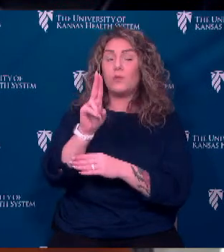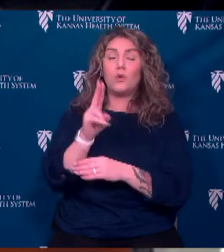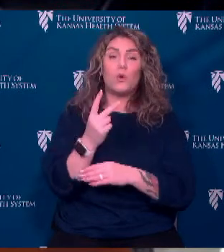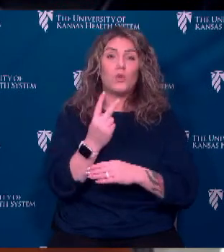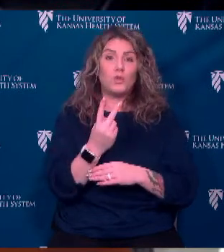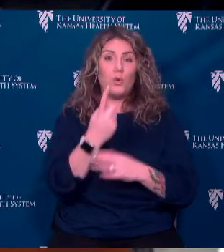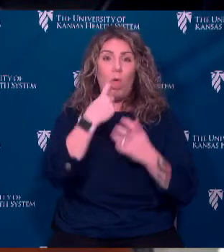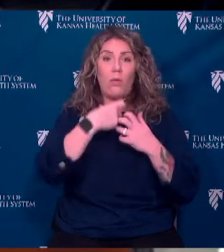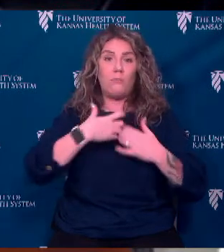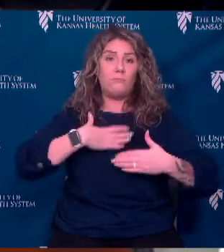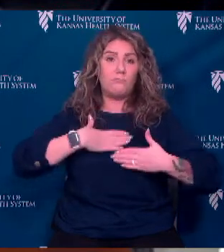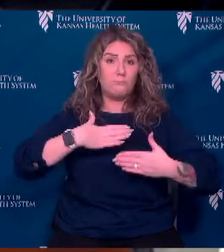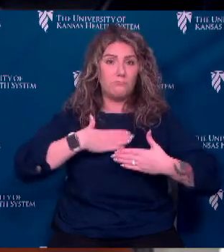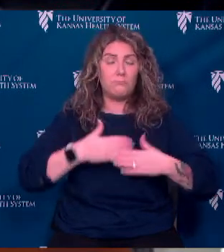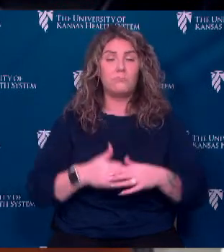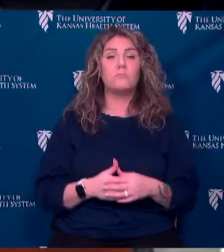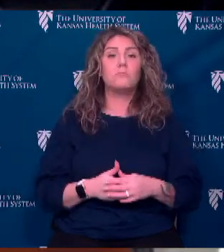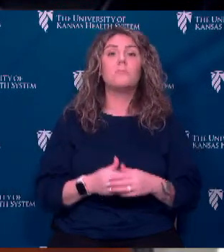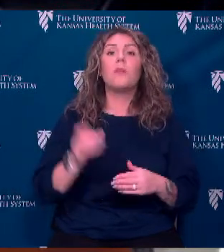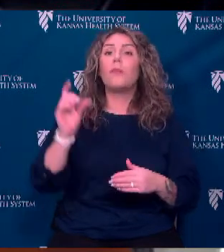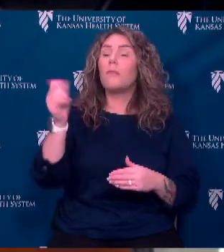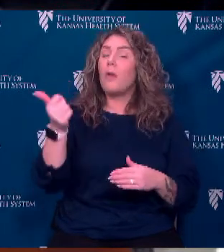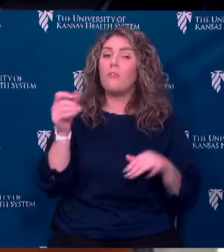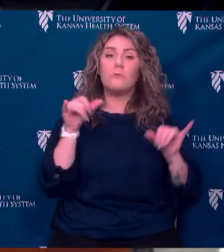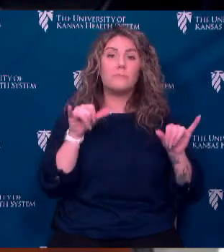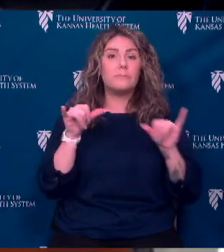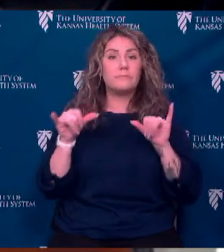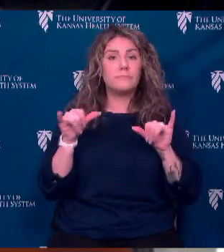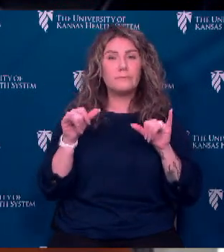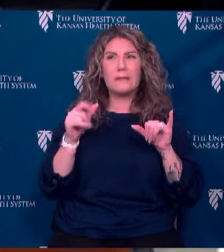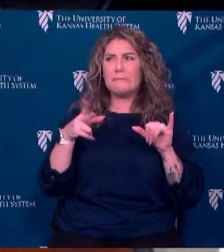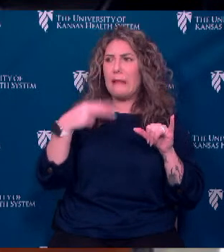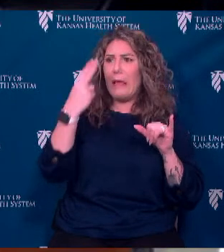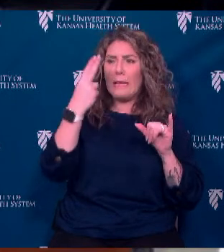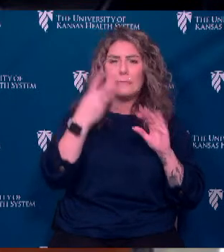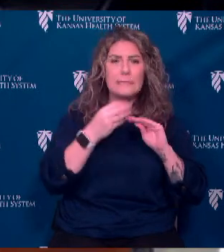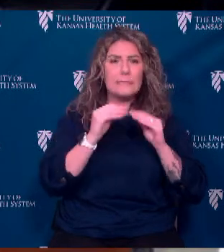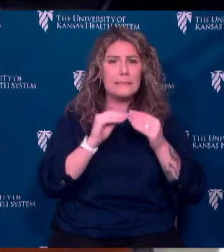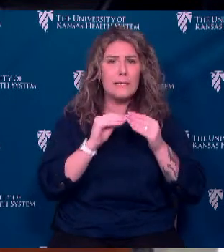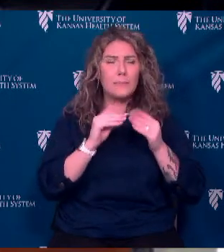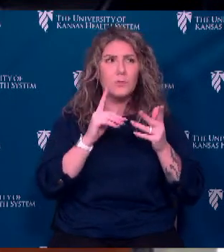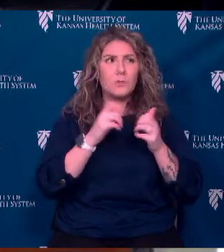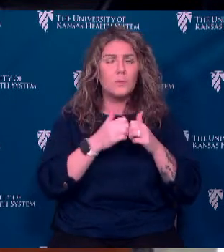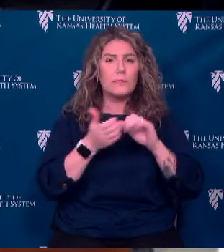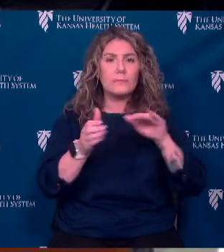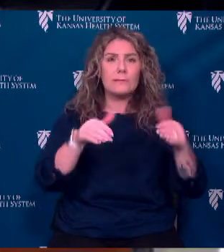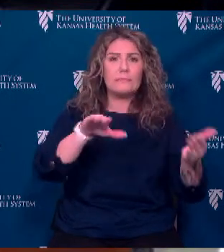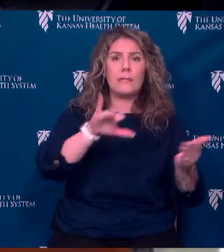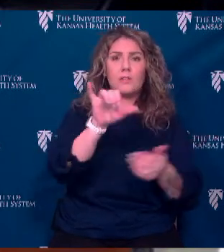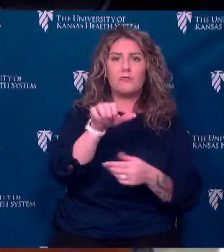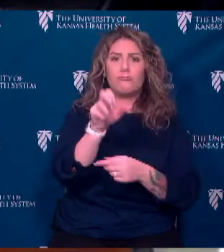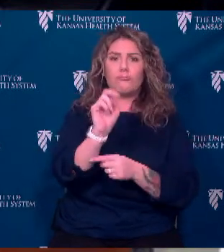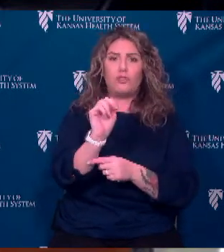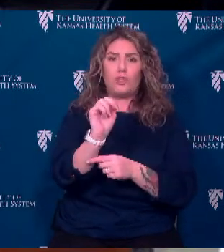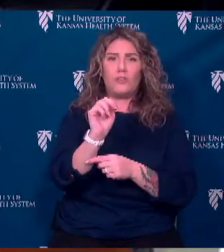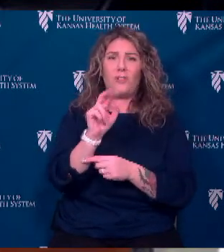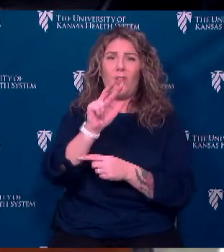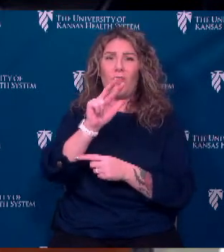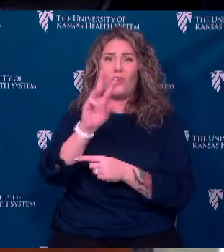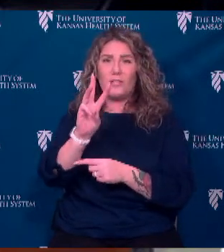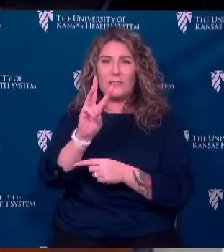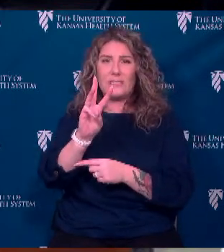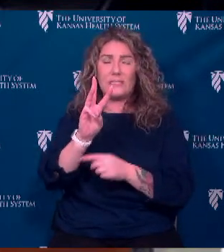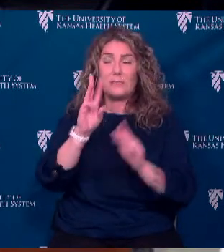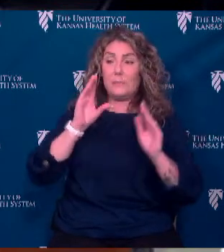ventilators. Like the others, we had our high in terms of deaths in January at 36 compared